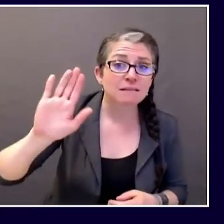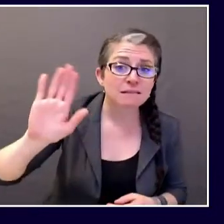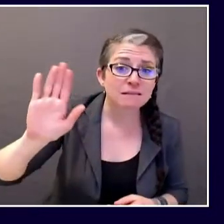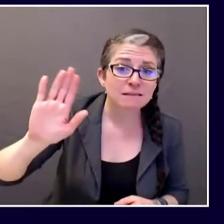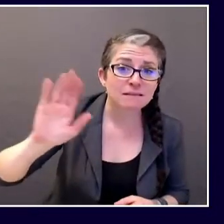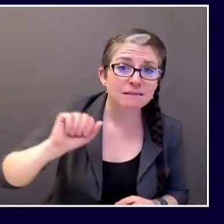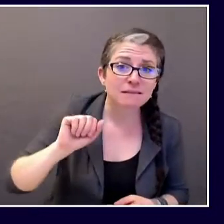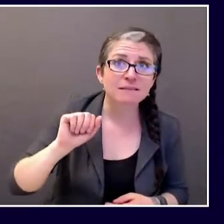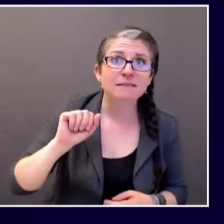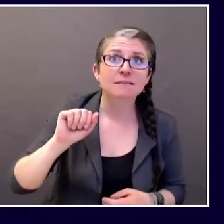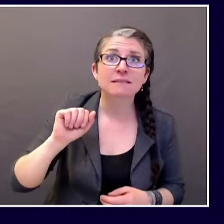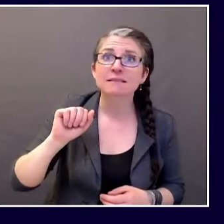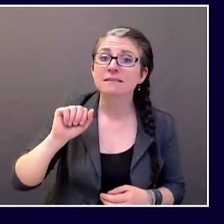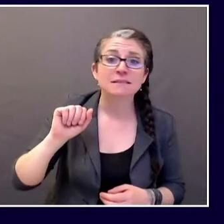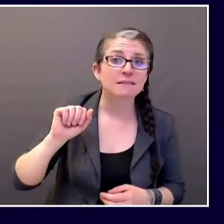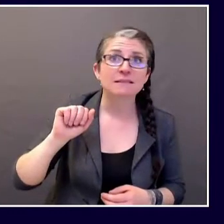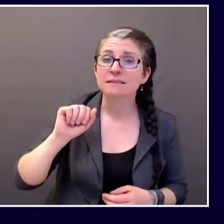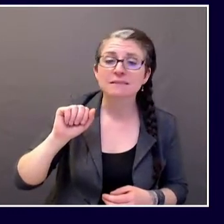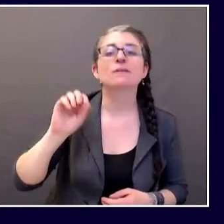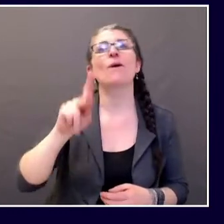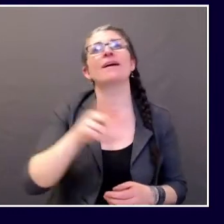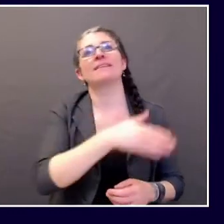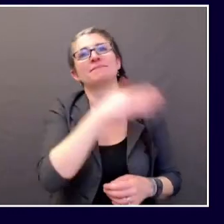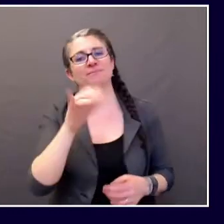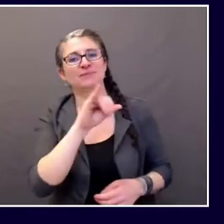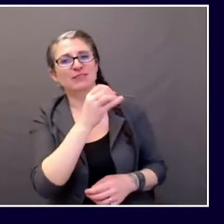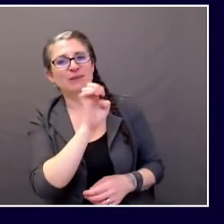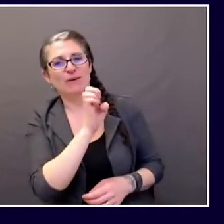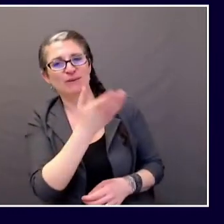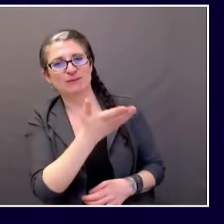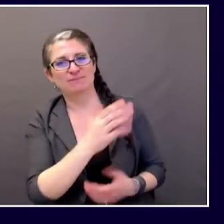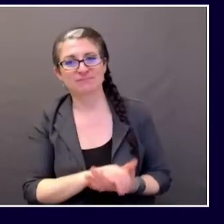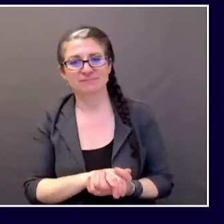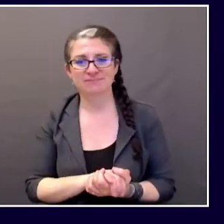All right, we'll come back to Evan while I turn to Joe Lawler.